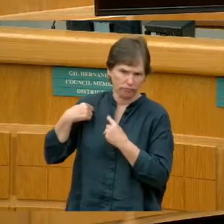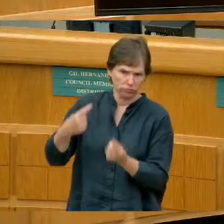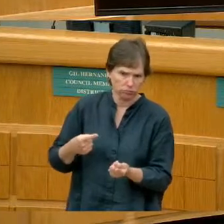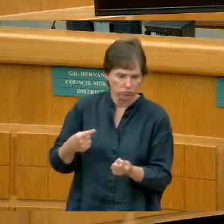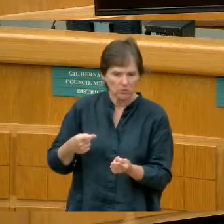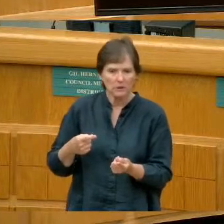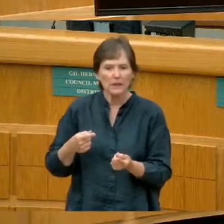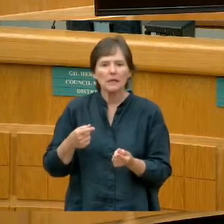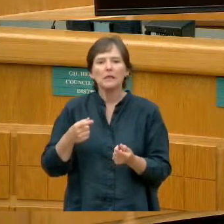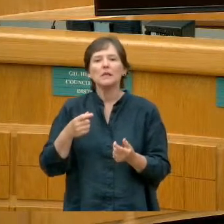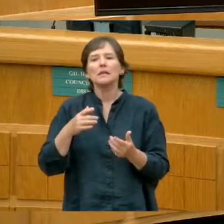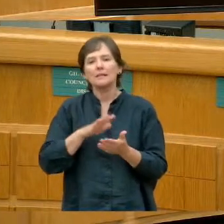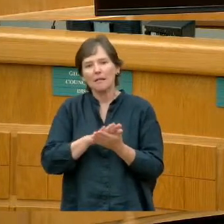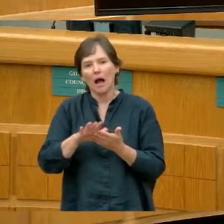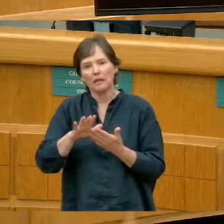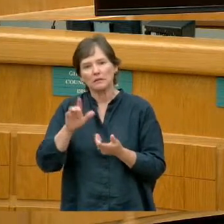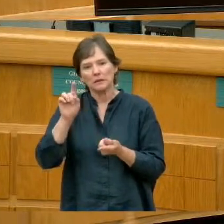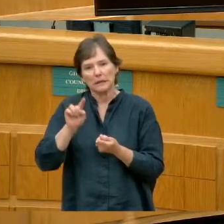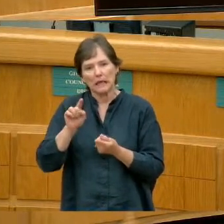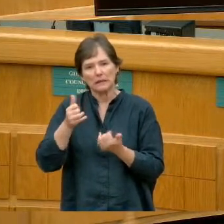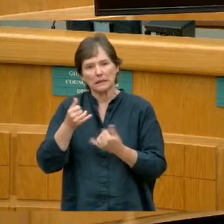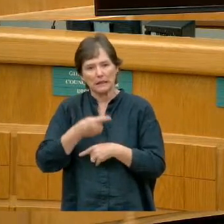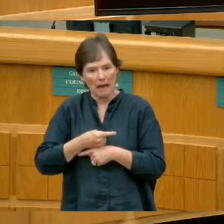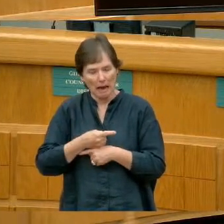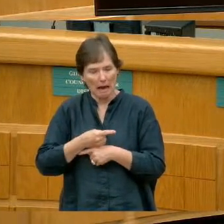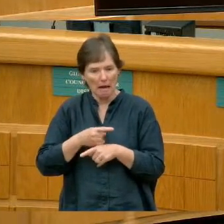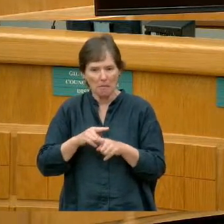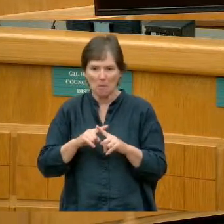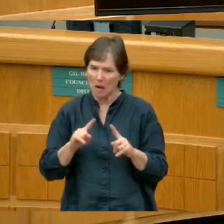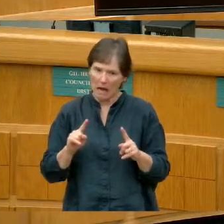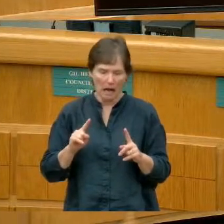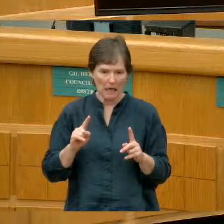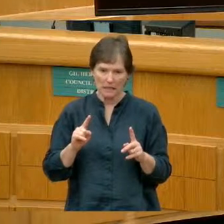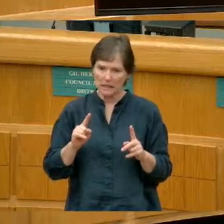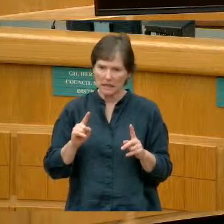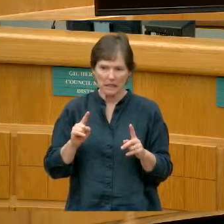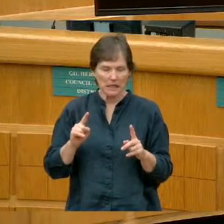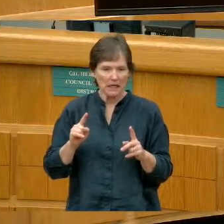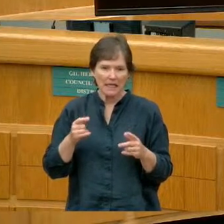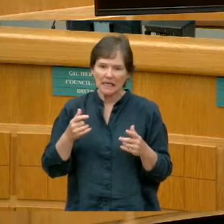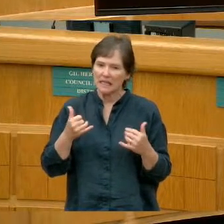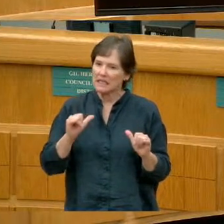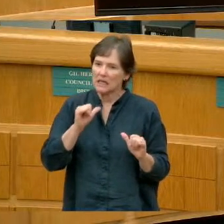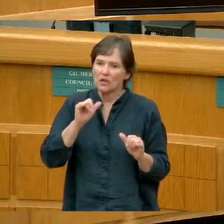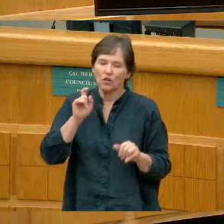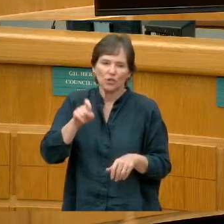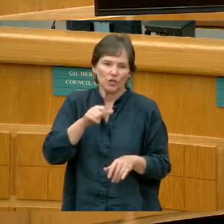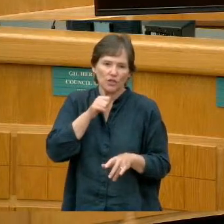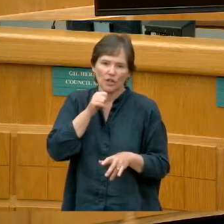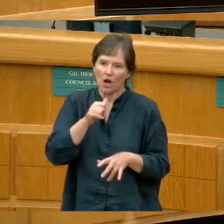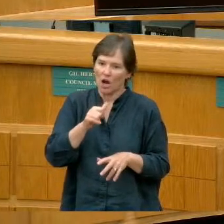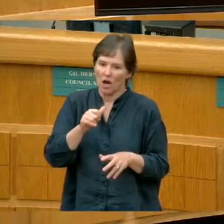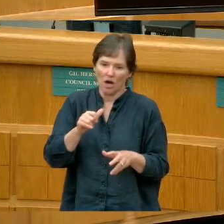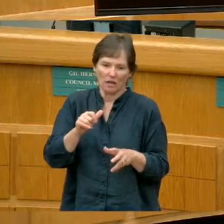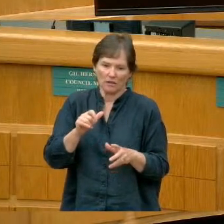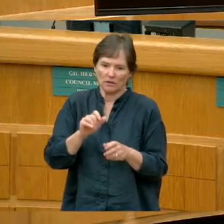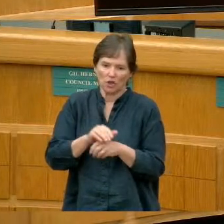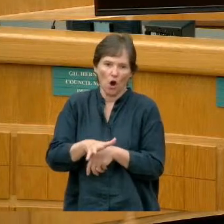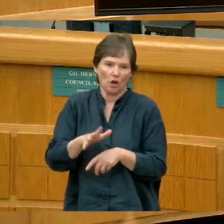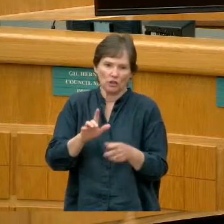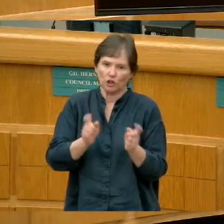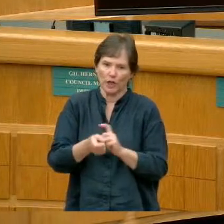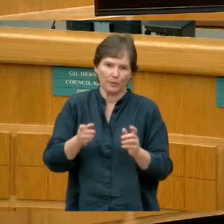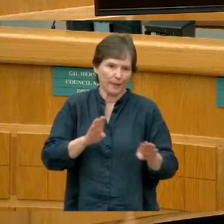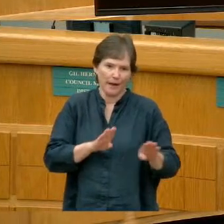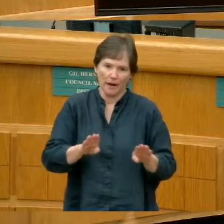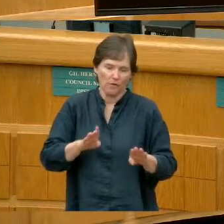is a decline, but it's nothing that it shouldn't drive any change in our behavior, right? It's